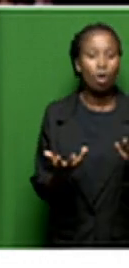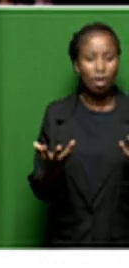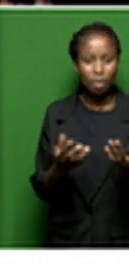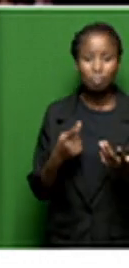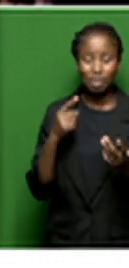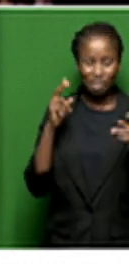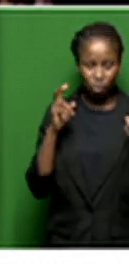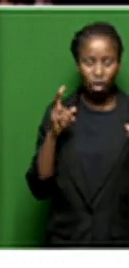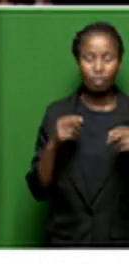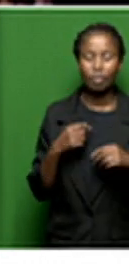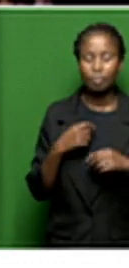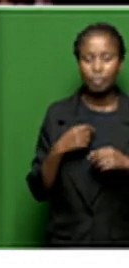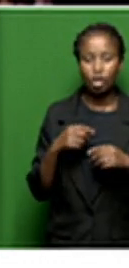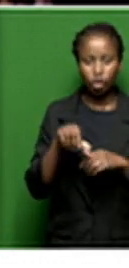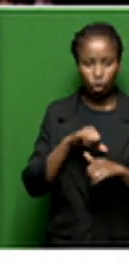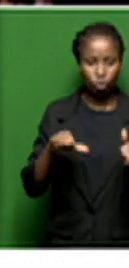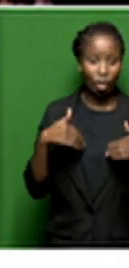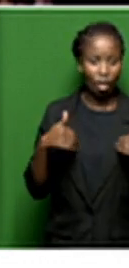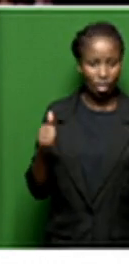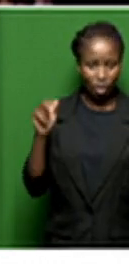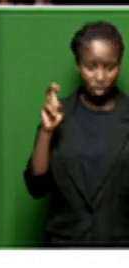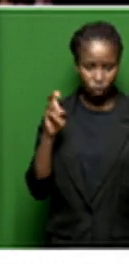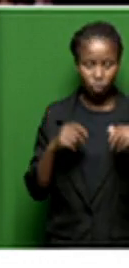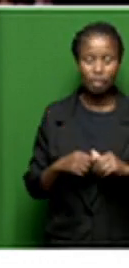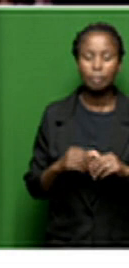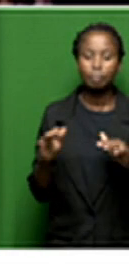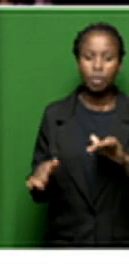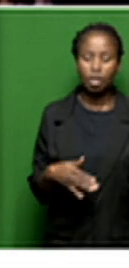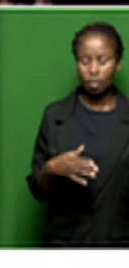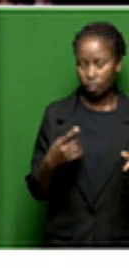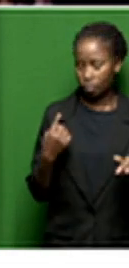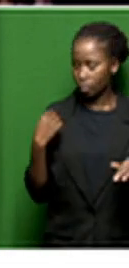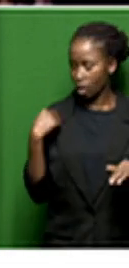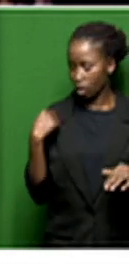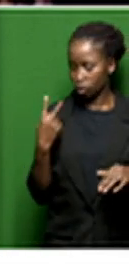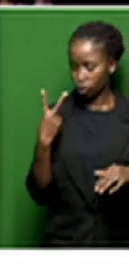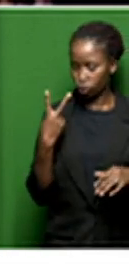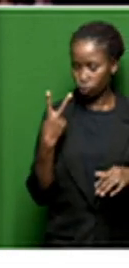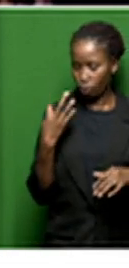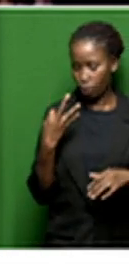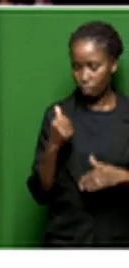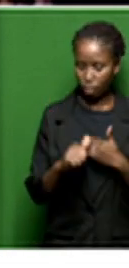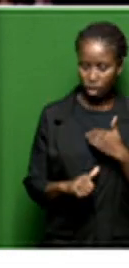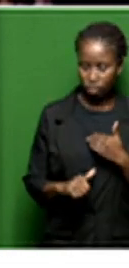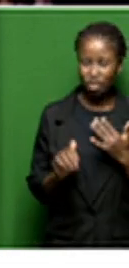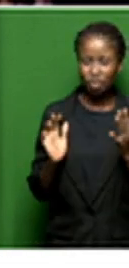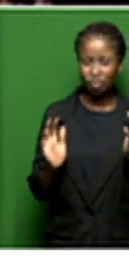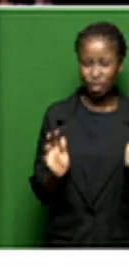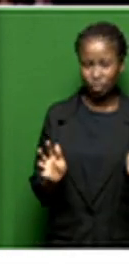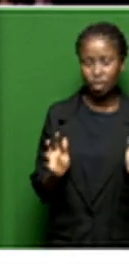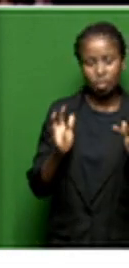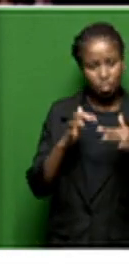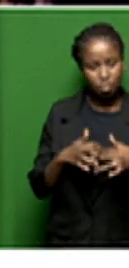call them. And then also in the last few months, 2-3 months, we've been embarking on a very